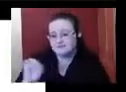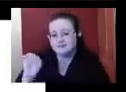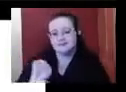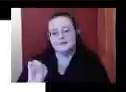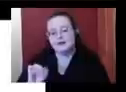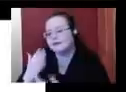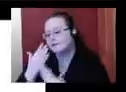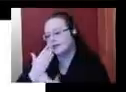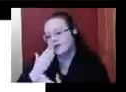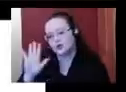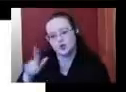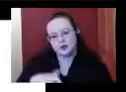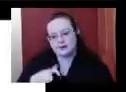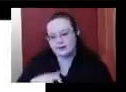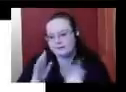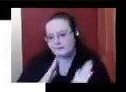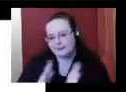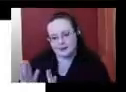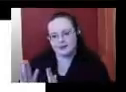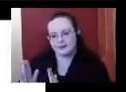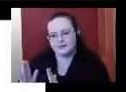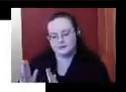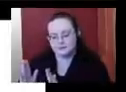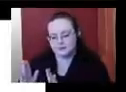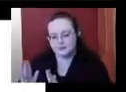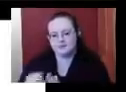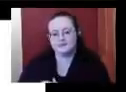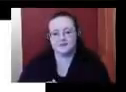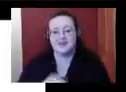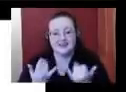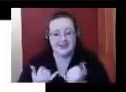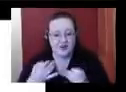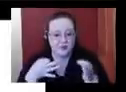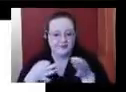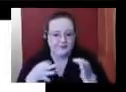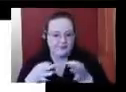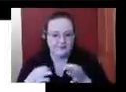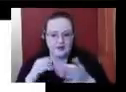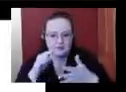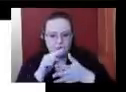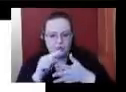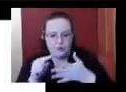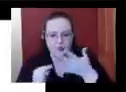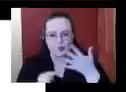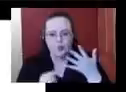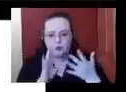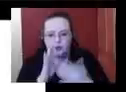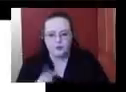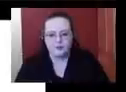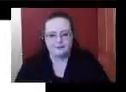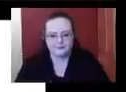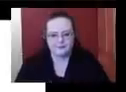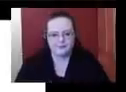school communities a balanced plan. I'll now speak about some of the key features of this plan.